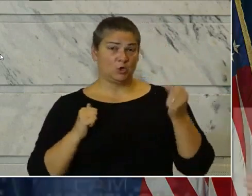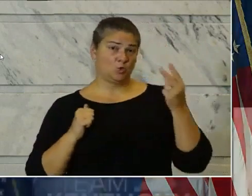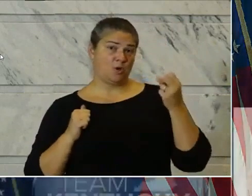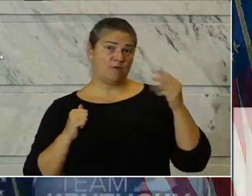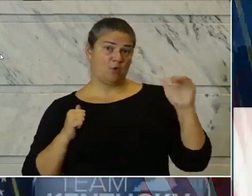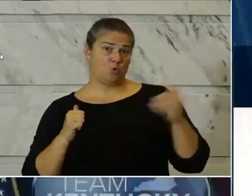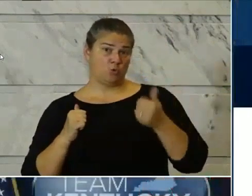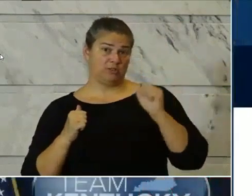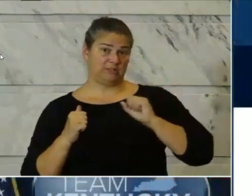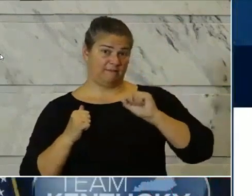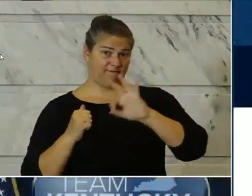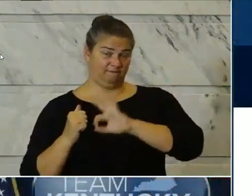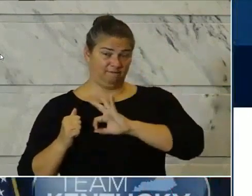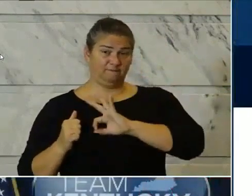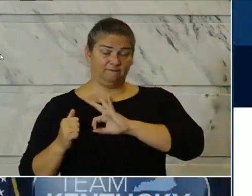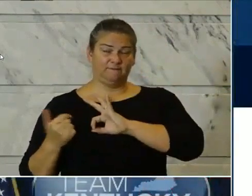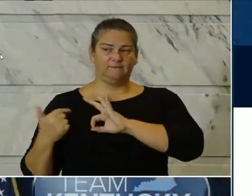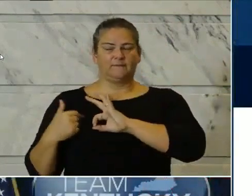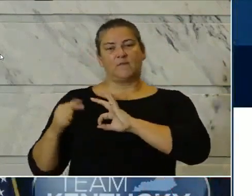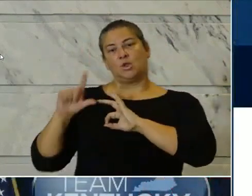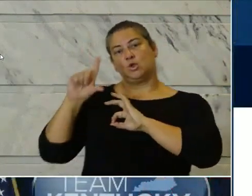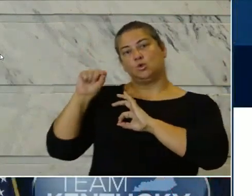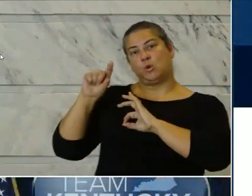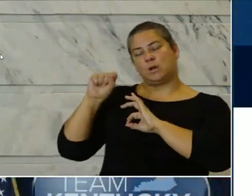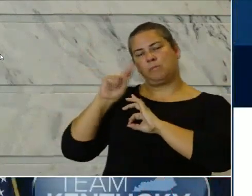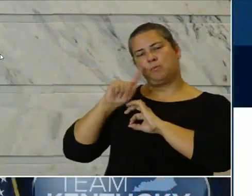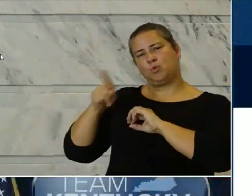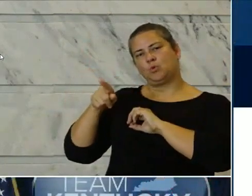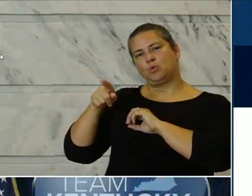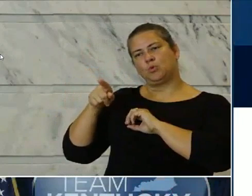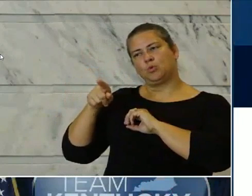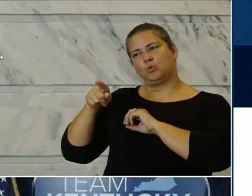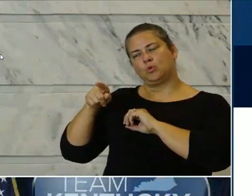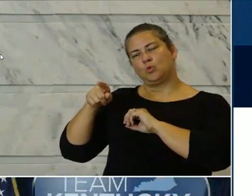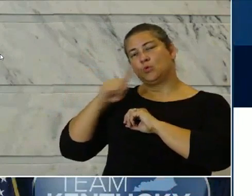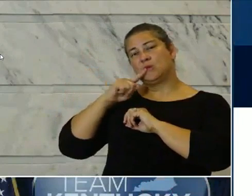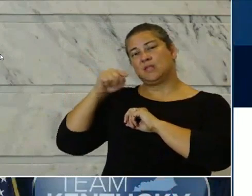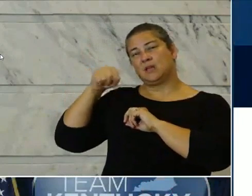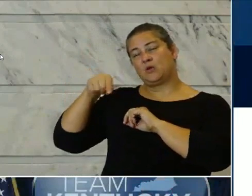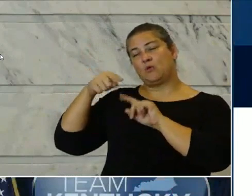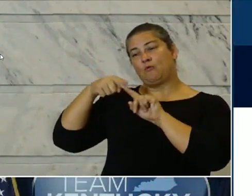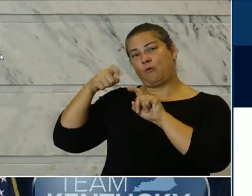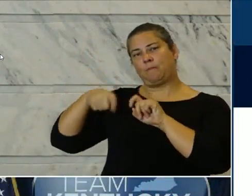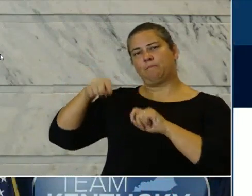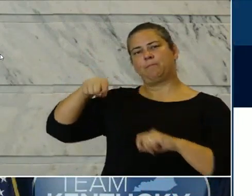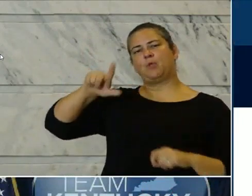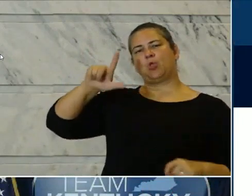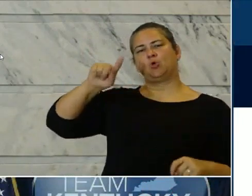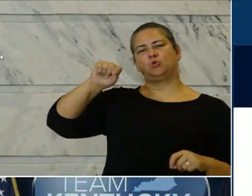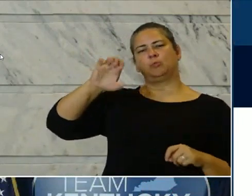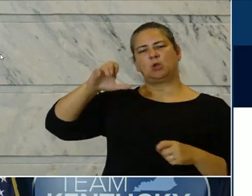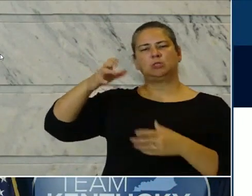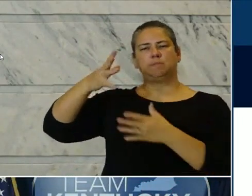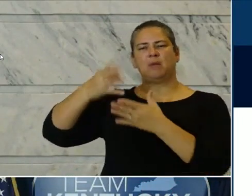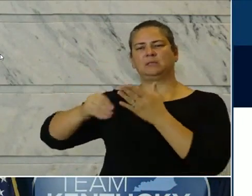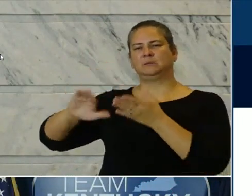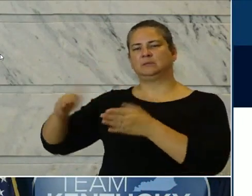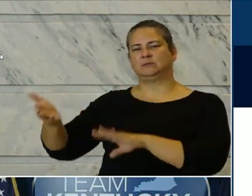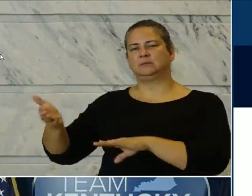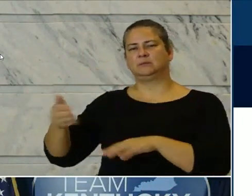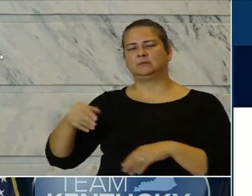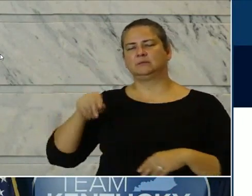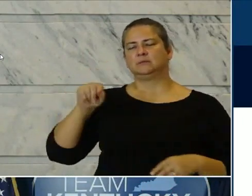identified 20 additional individuals that have passed away as being associated with a long-term care